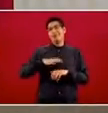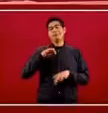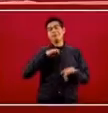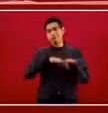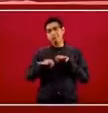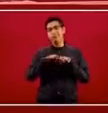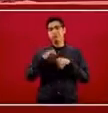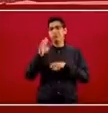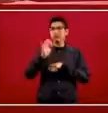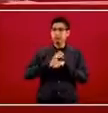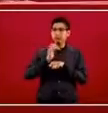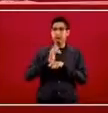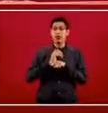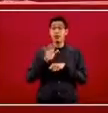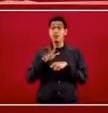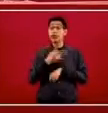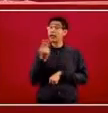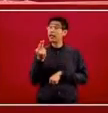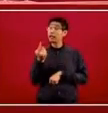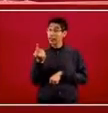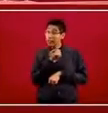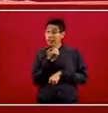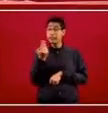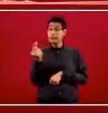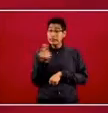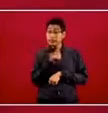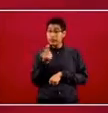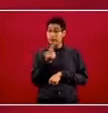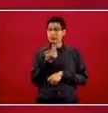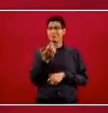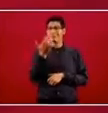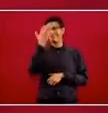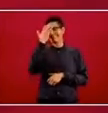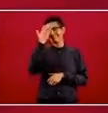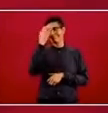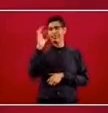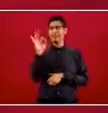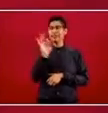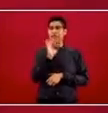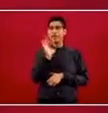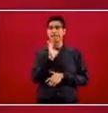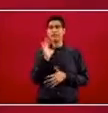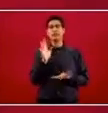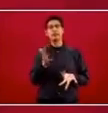It's been a little hard. Well, it's been